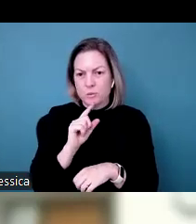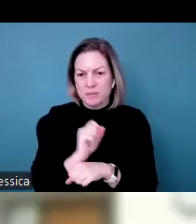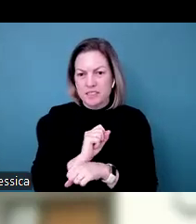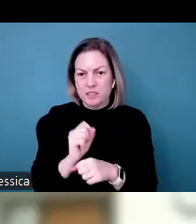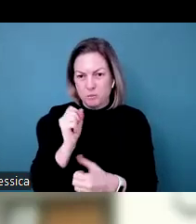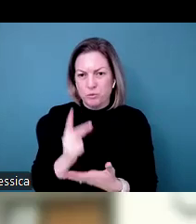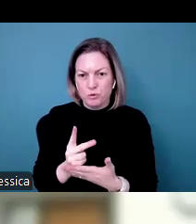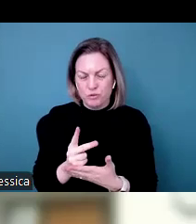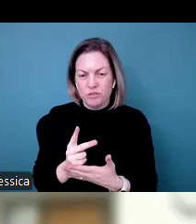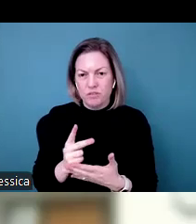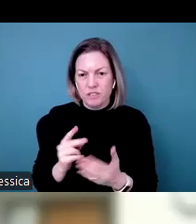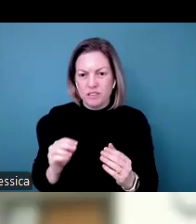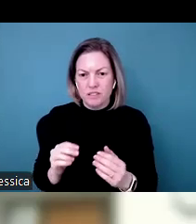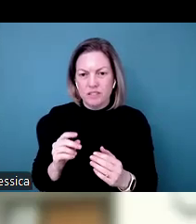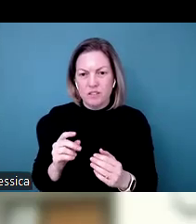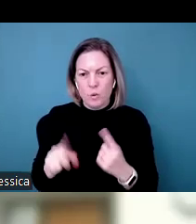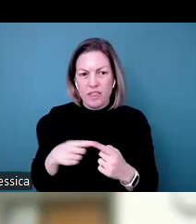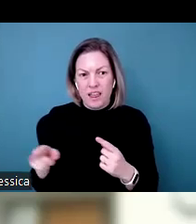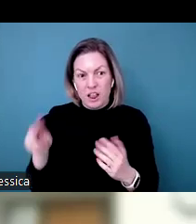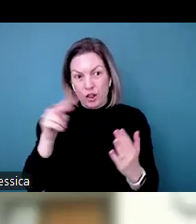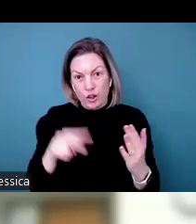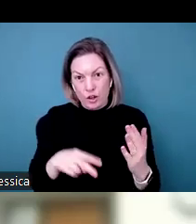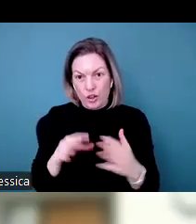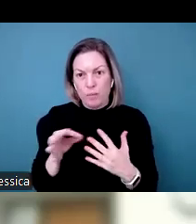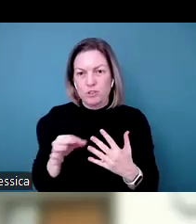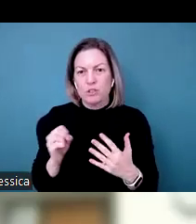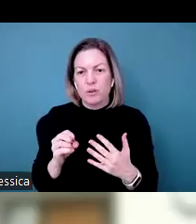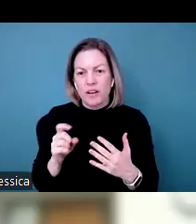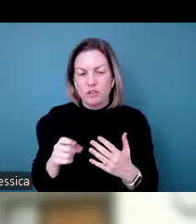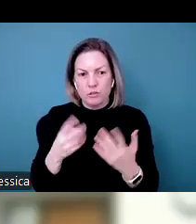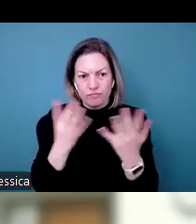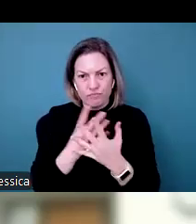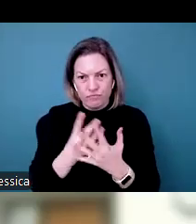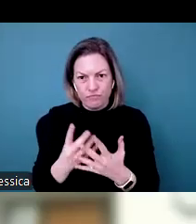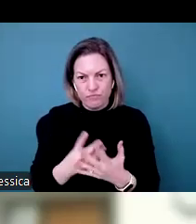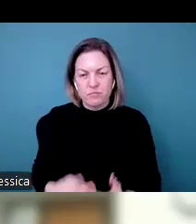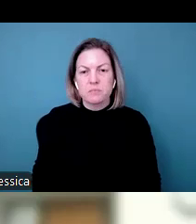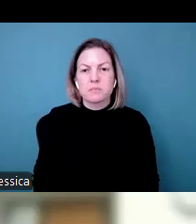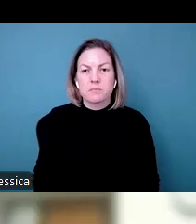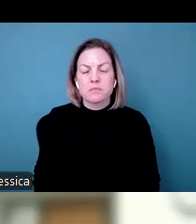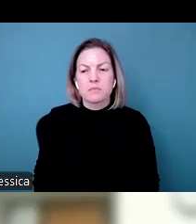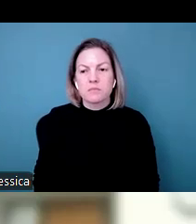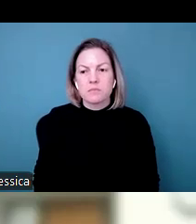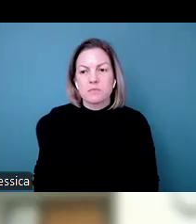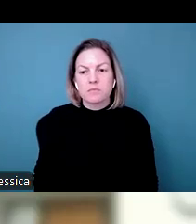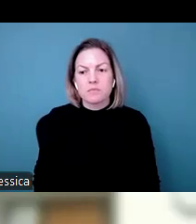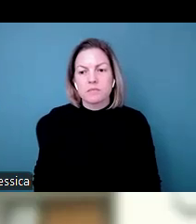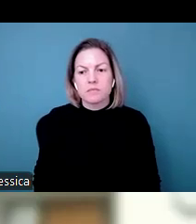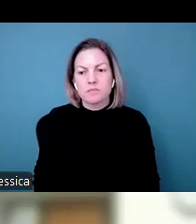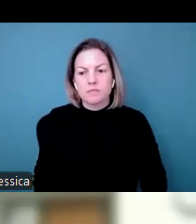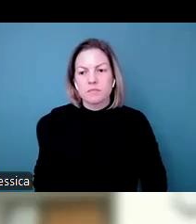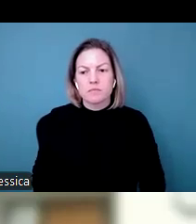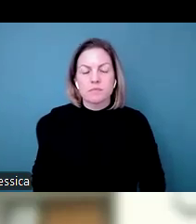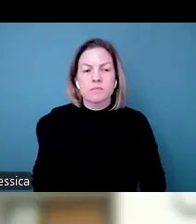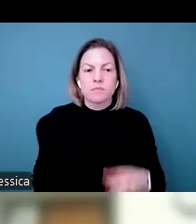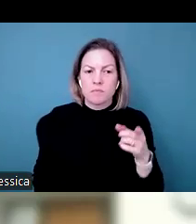looking at those options. So they would have to suss that out. And this